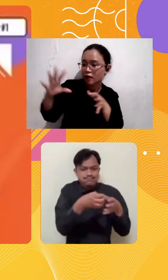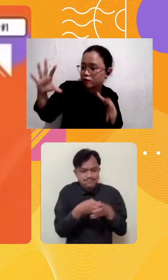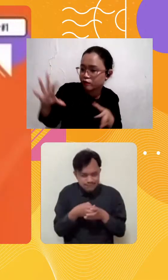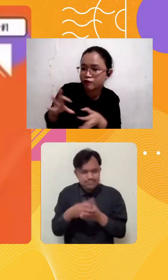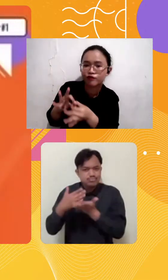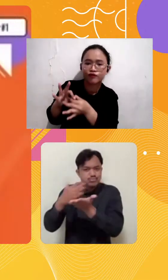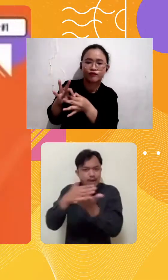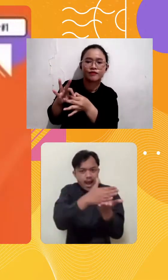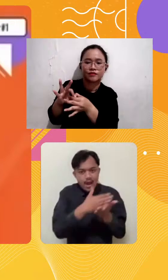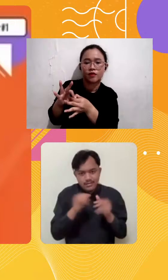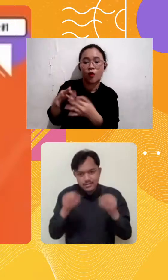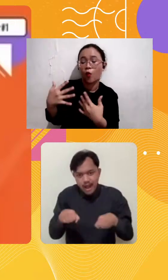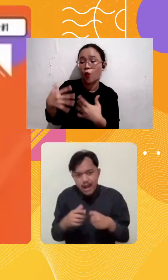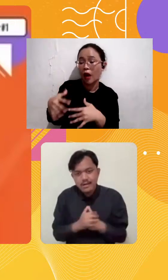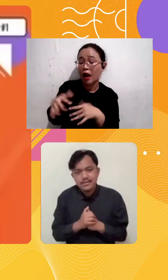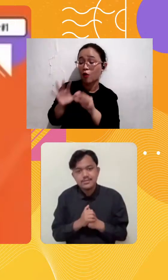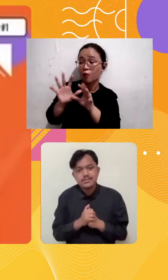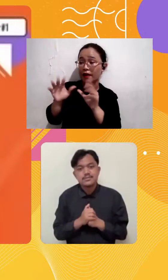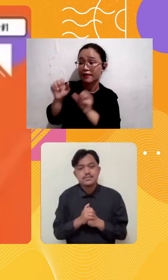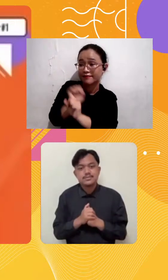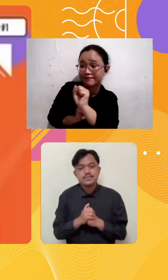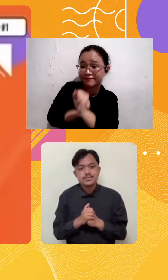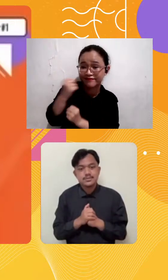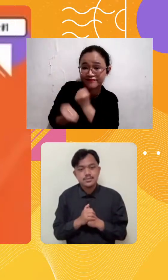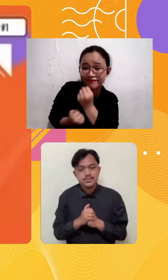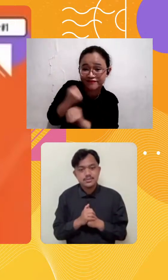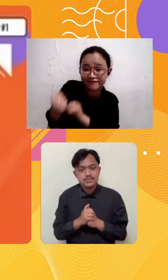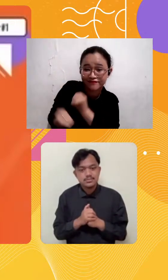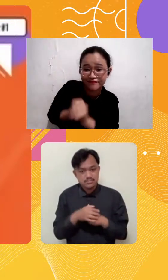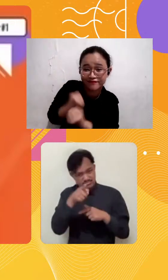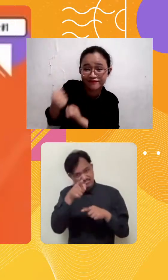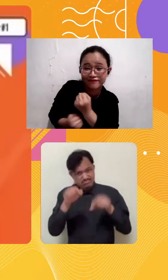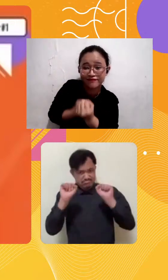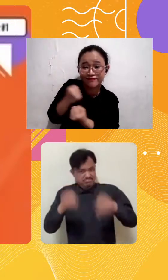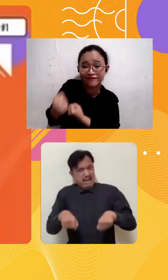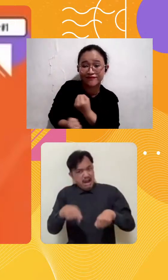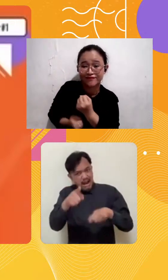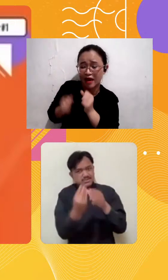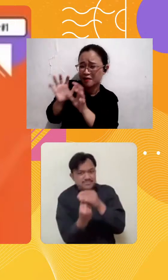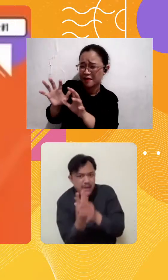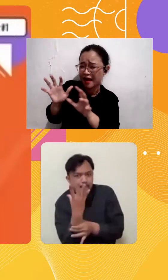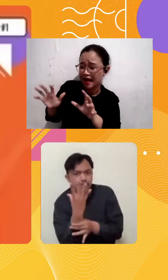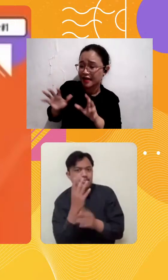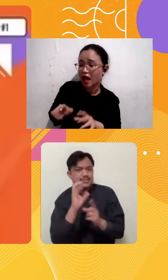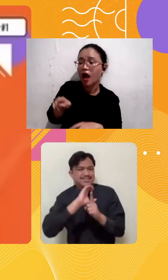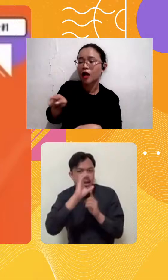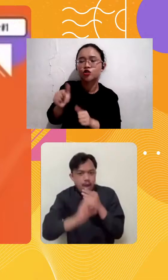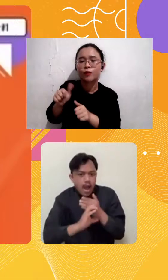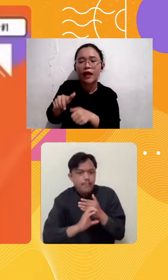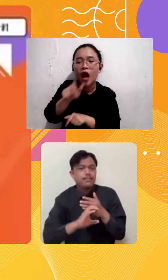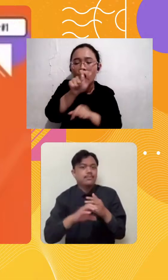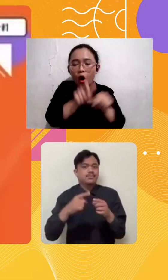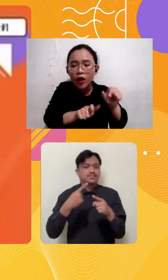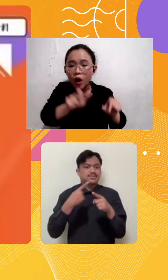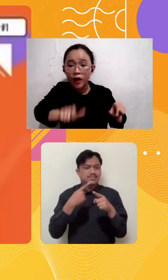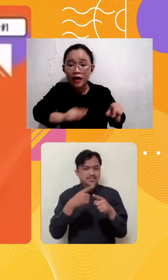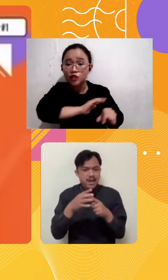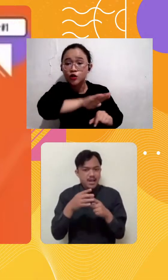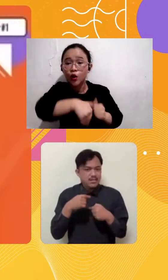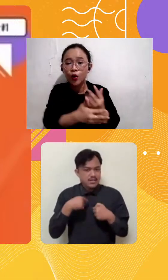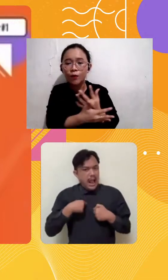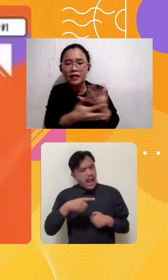quite fantastic. And also to better understand this issue, this